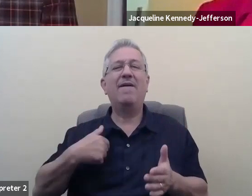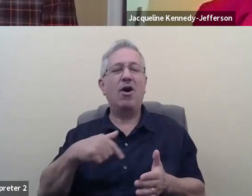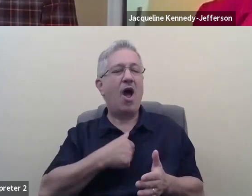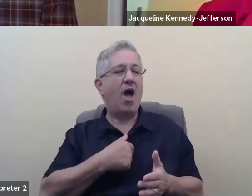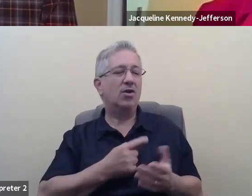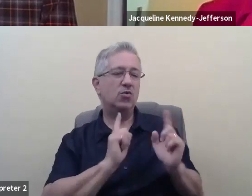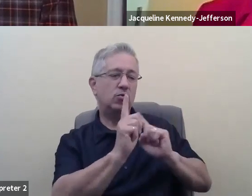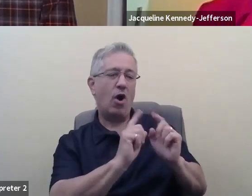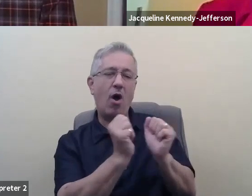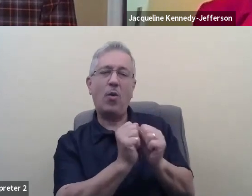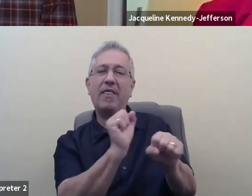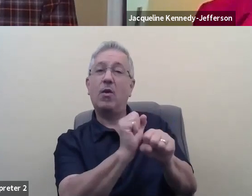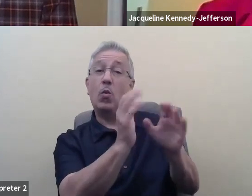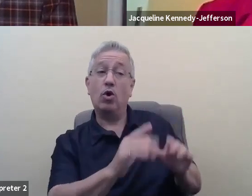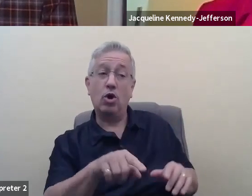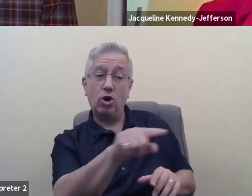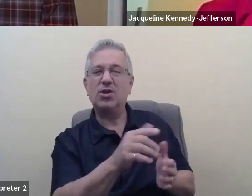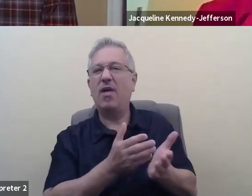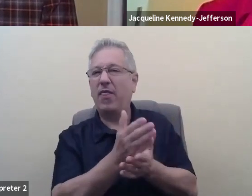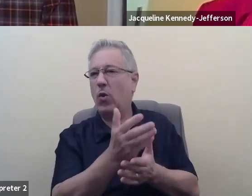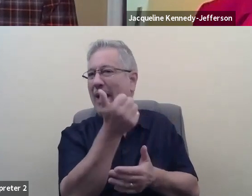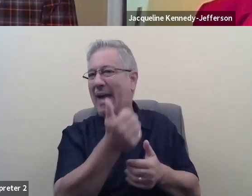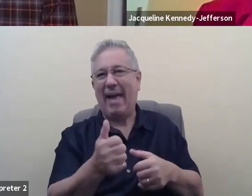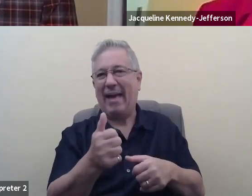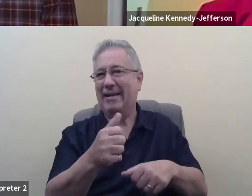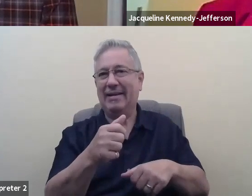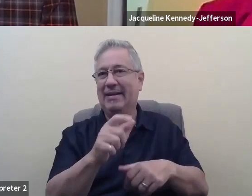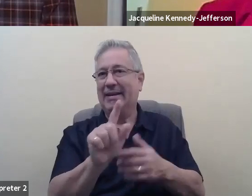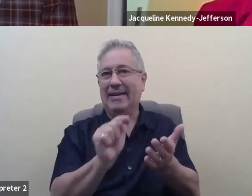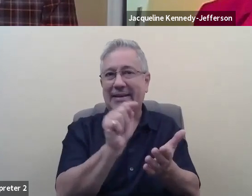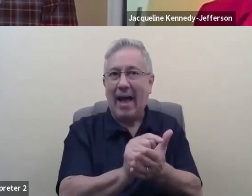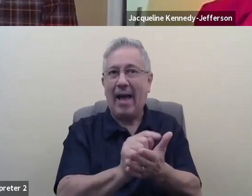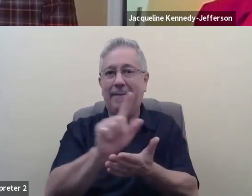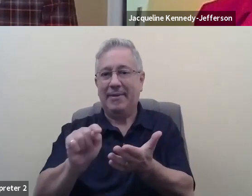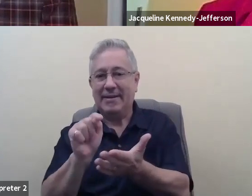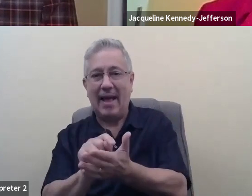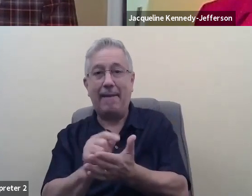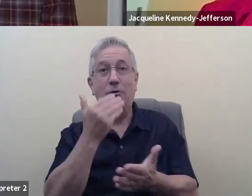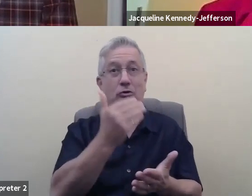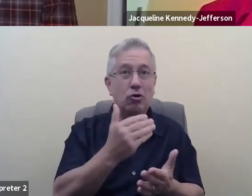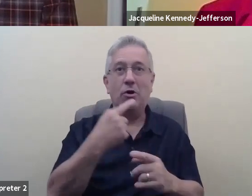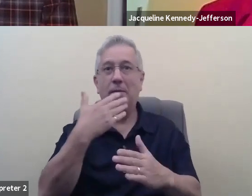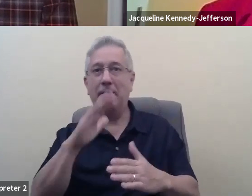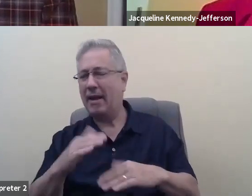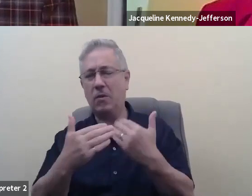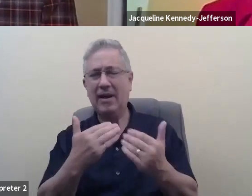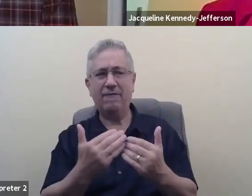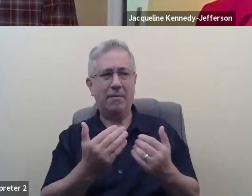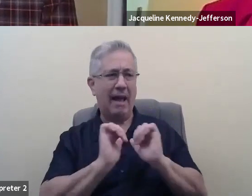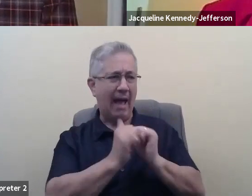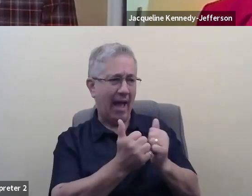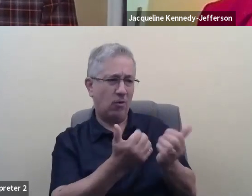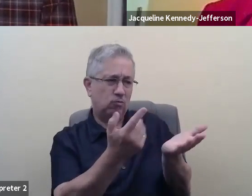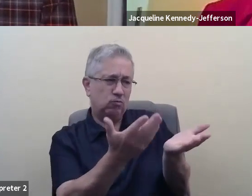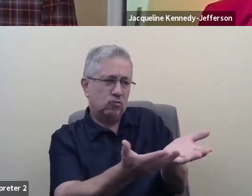types of situations, because that was a missing piece. And we also had sessions with our associates